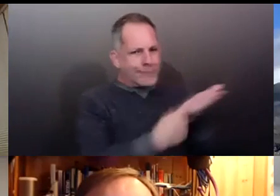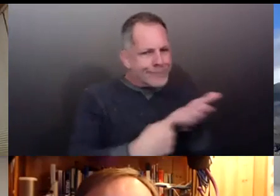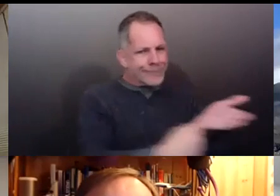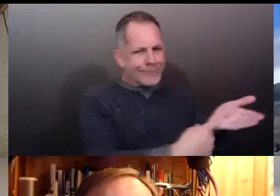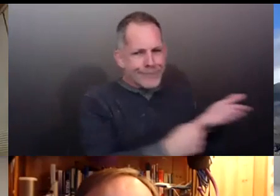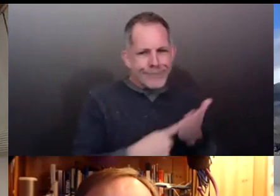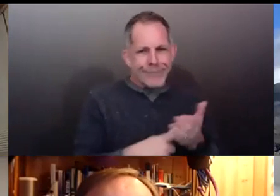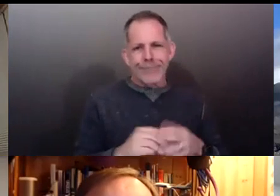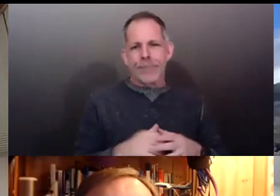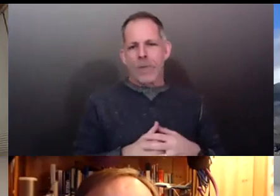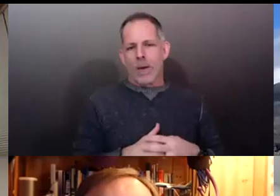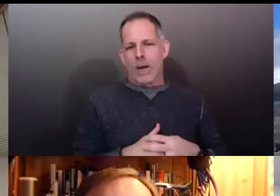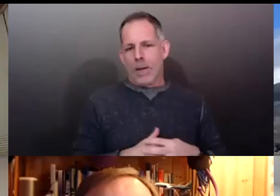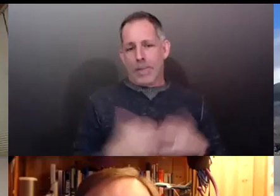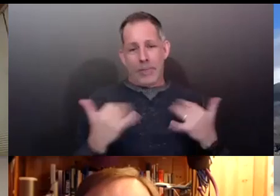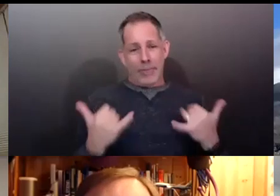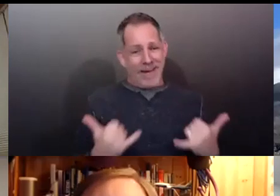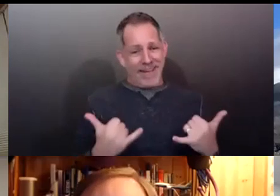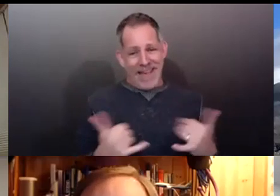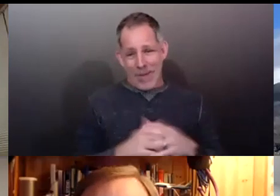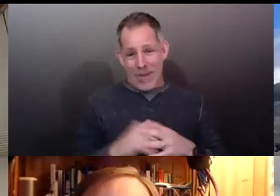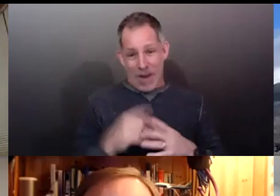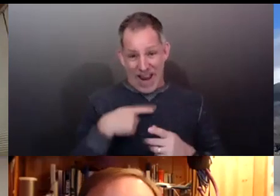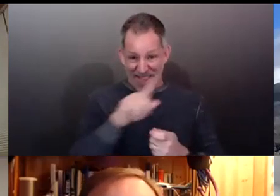a specific direction to offer at this moment.